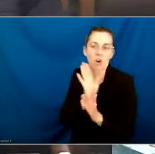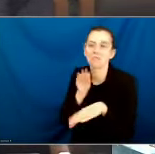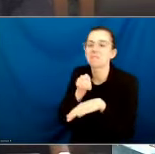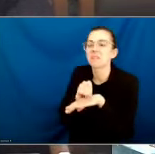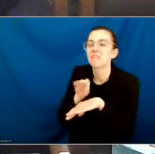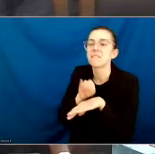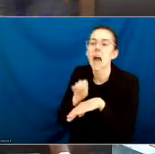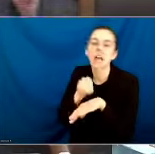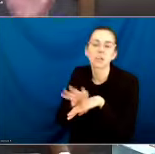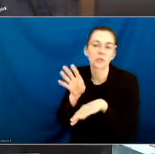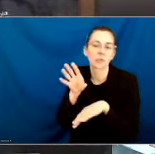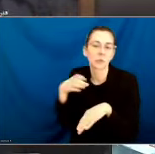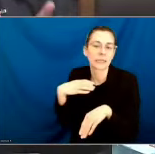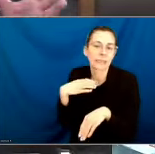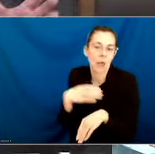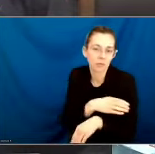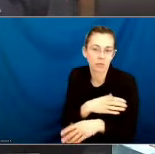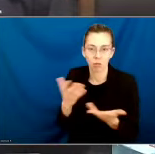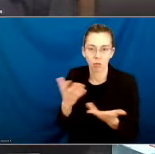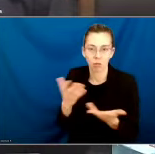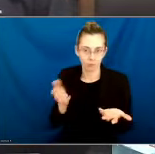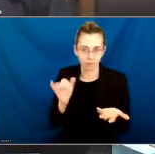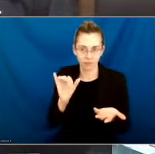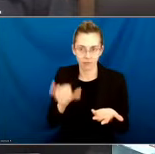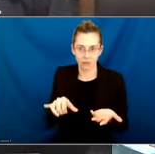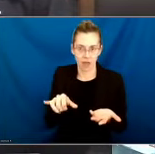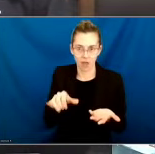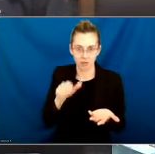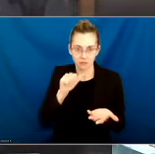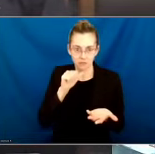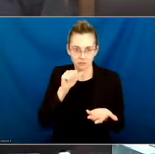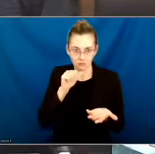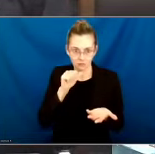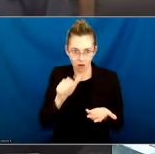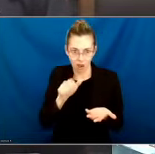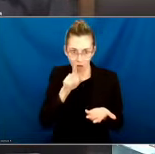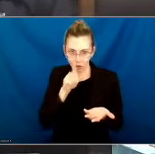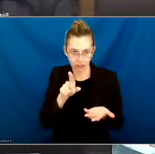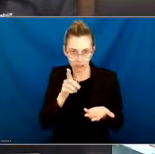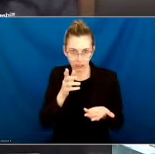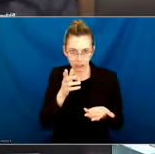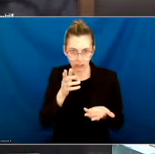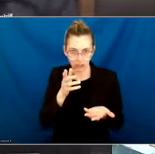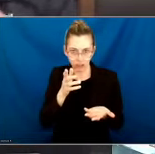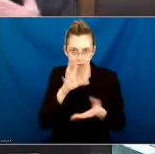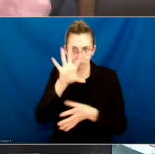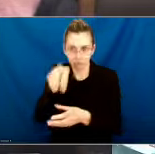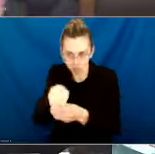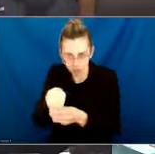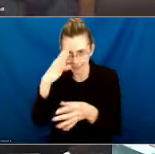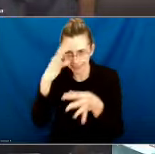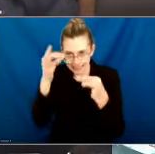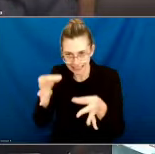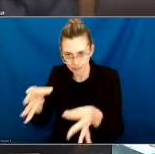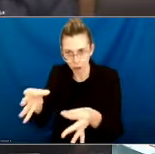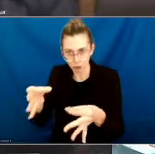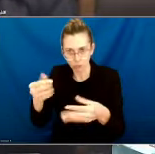are secondary to the main decision-making process. And often I have seen happen